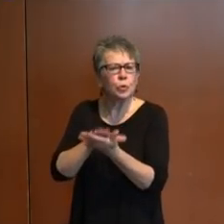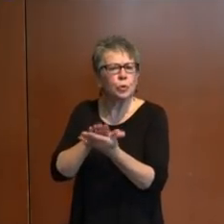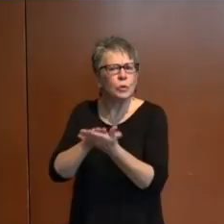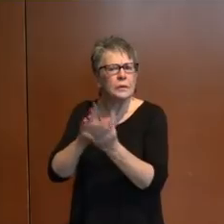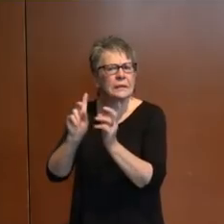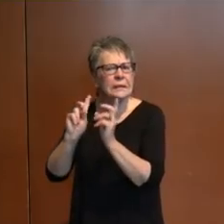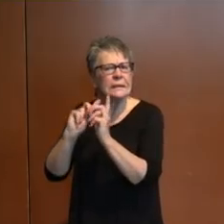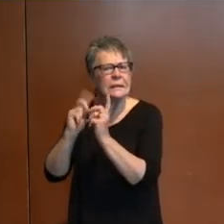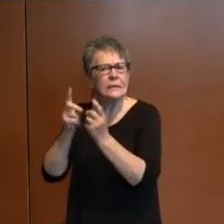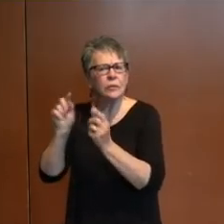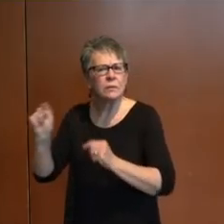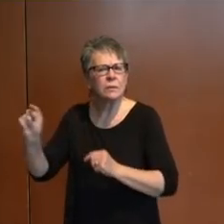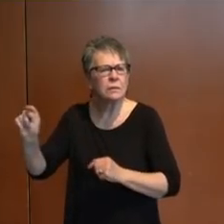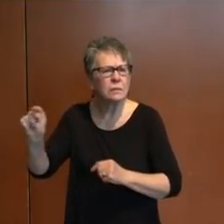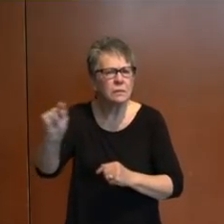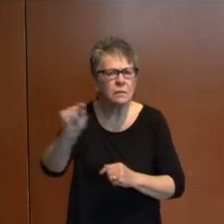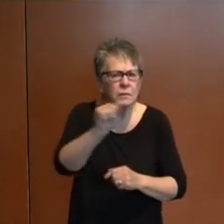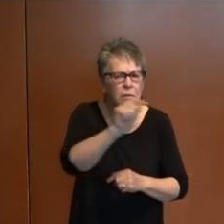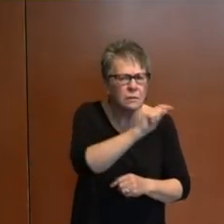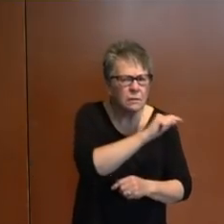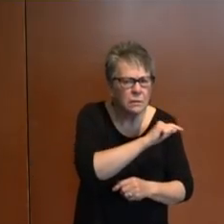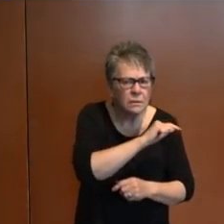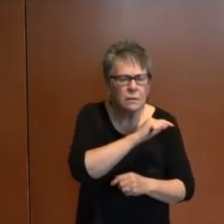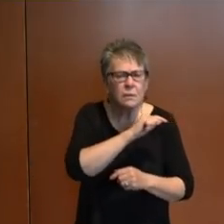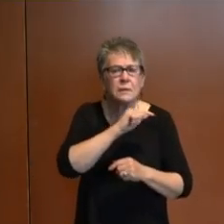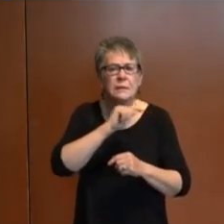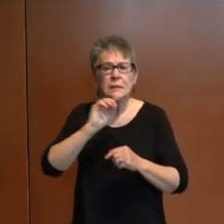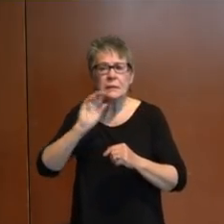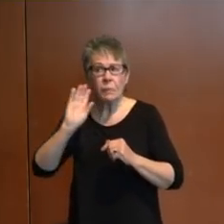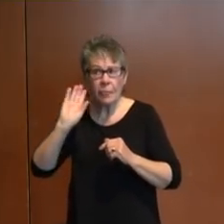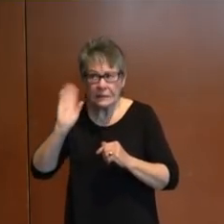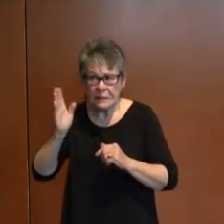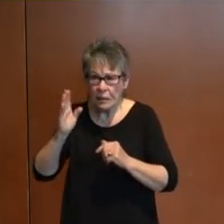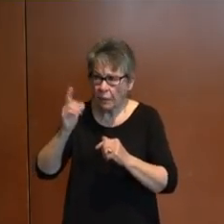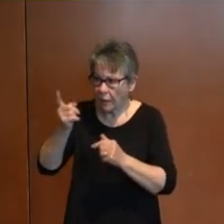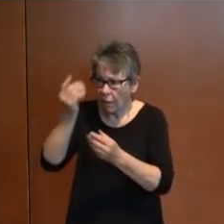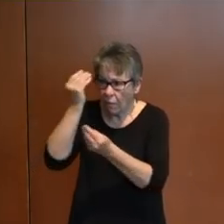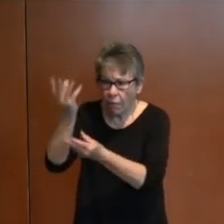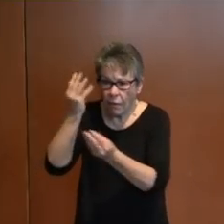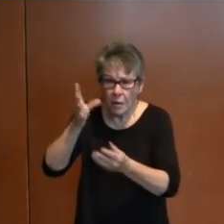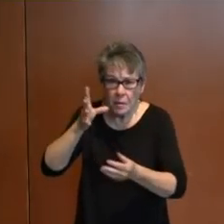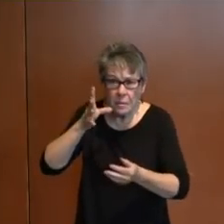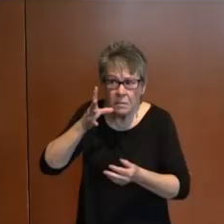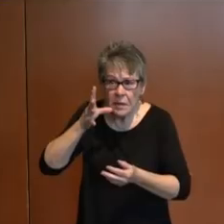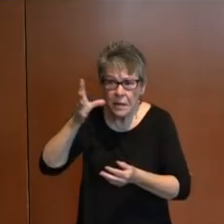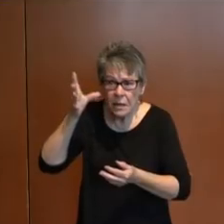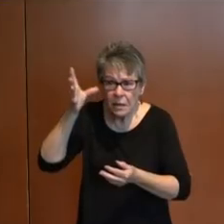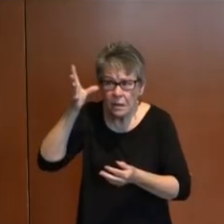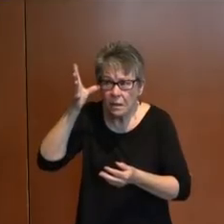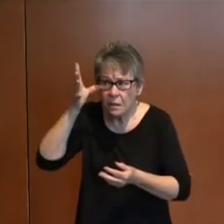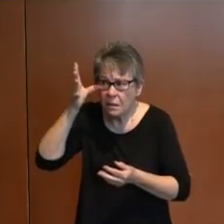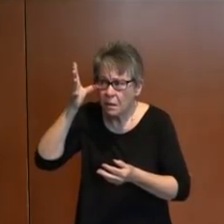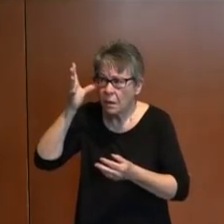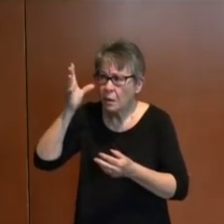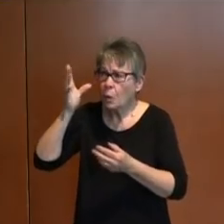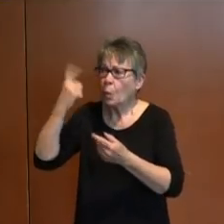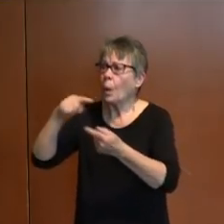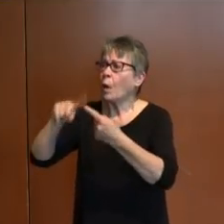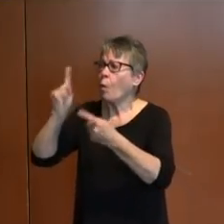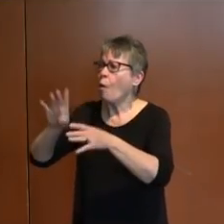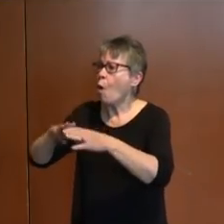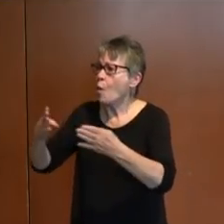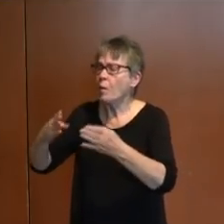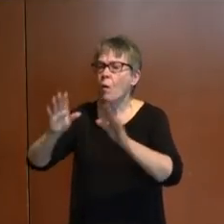reopening. Let me be perfectly clear on this. That decision rests with yours truly. We will not be prepared to revisit